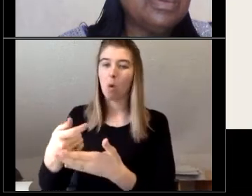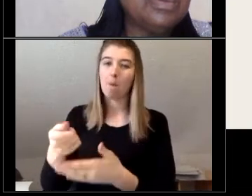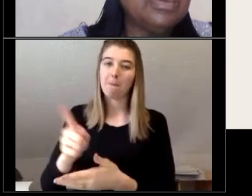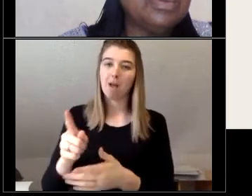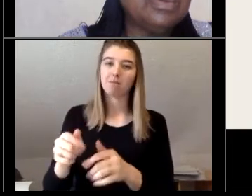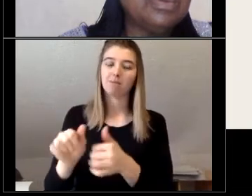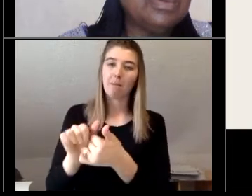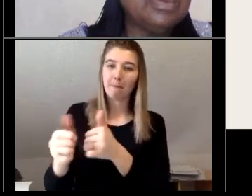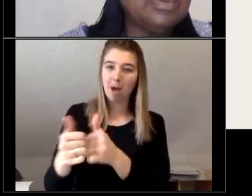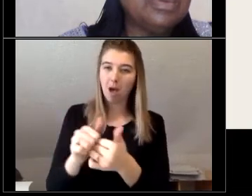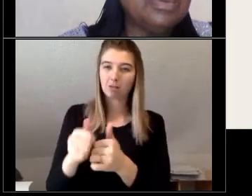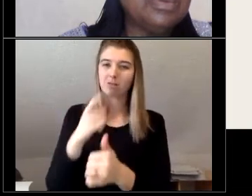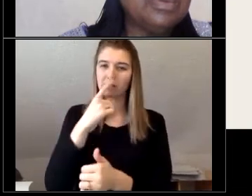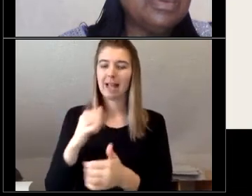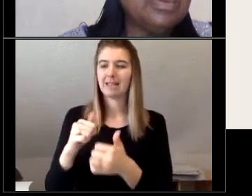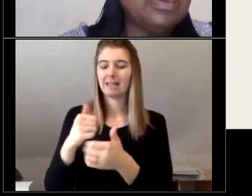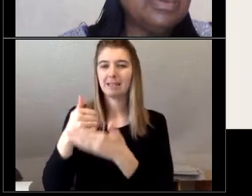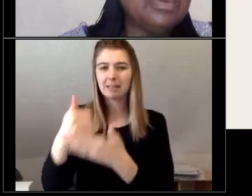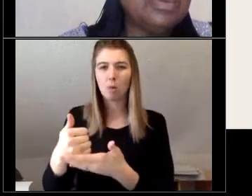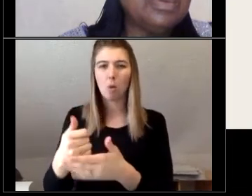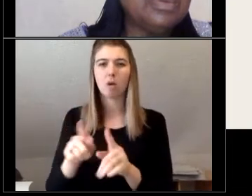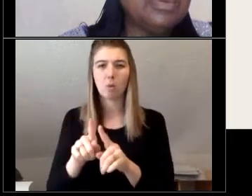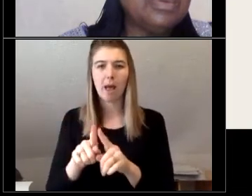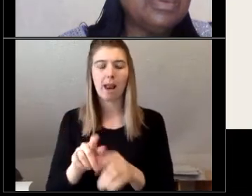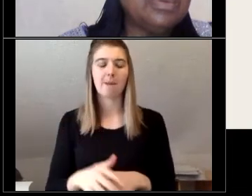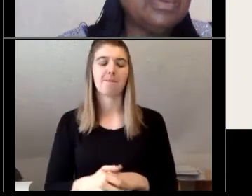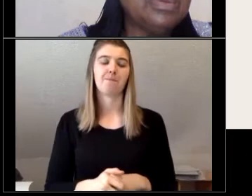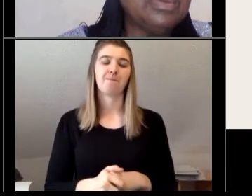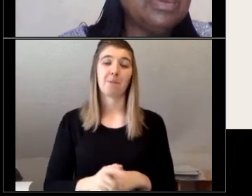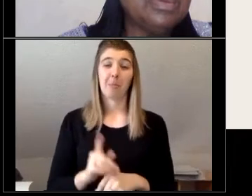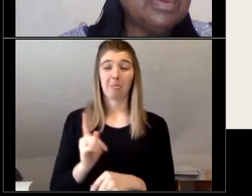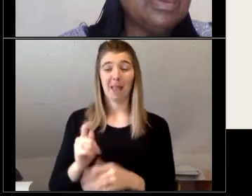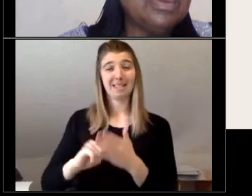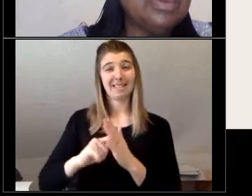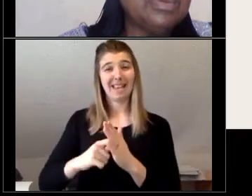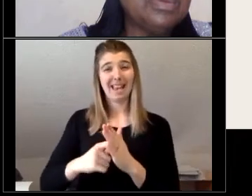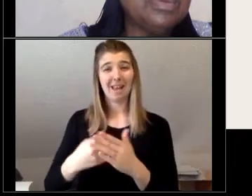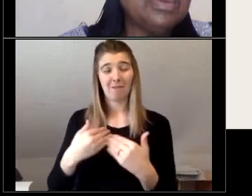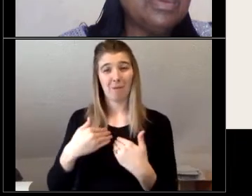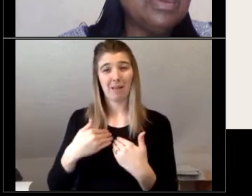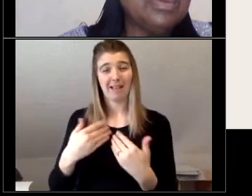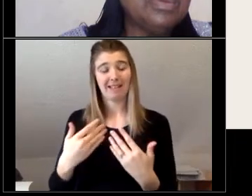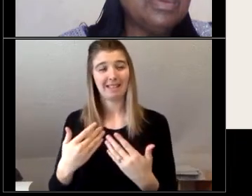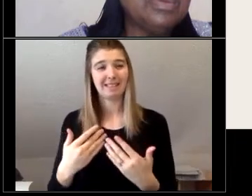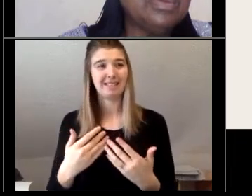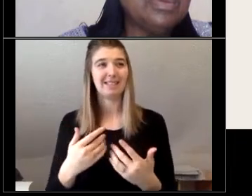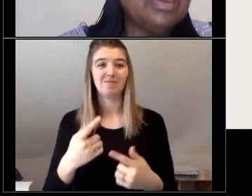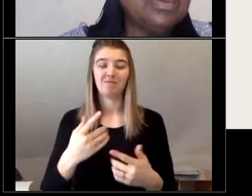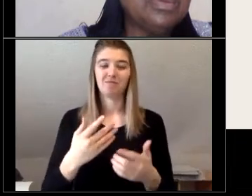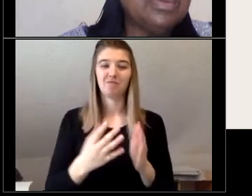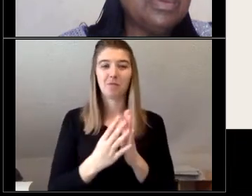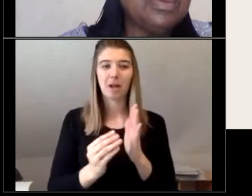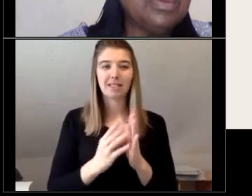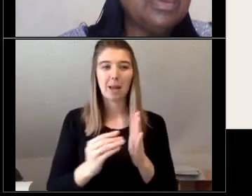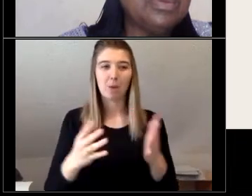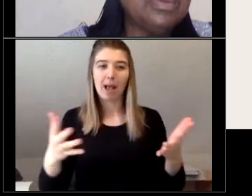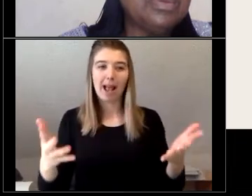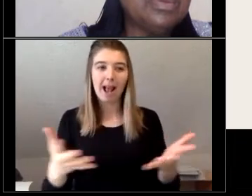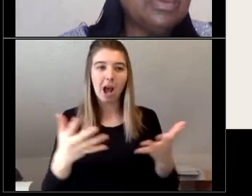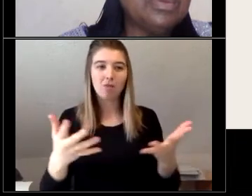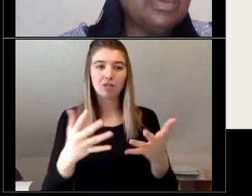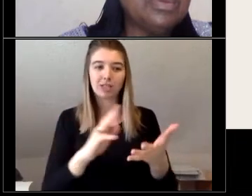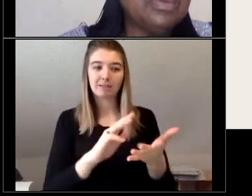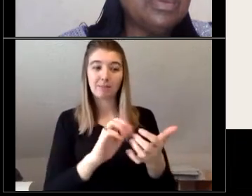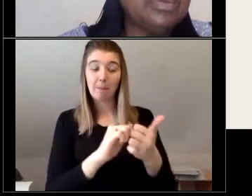going to be key for that. So I think, for us, I think things like encouraging partners to take